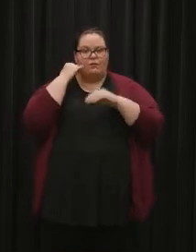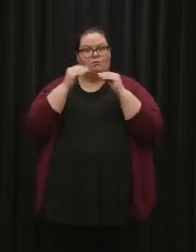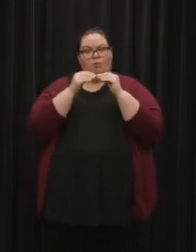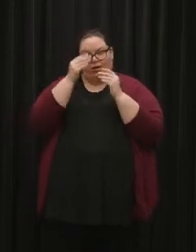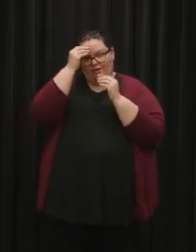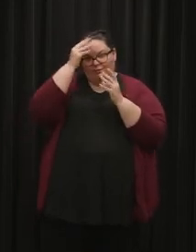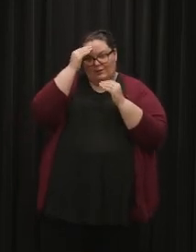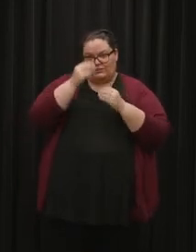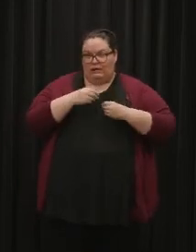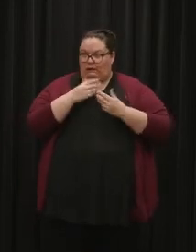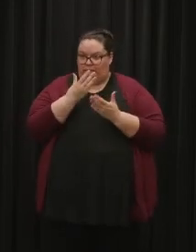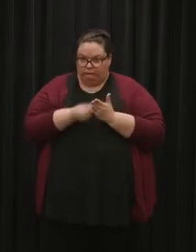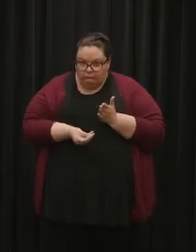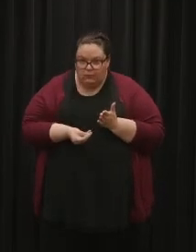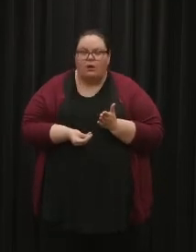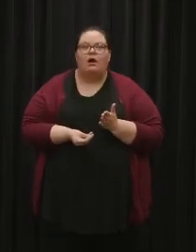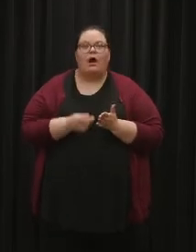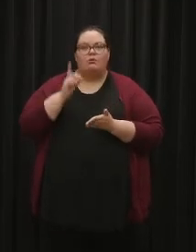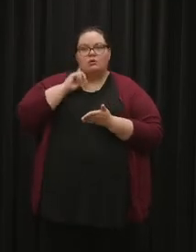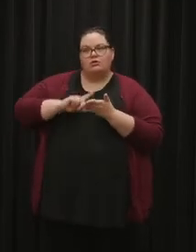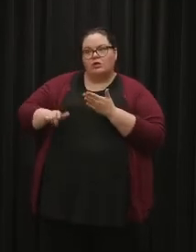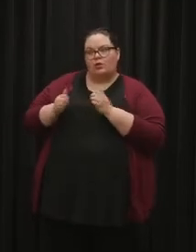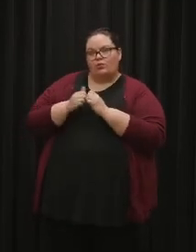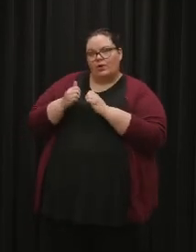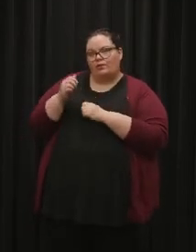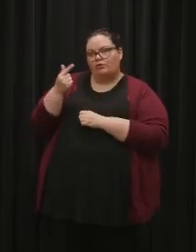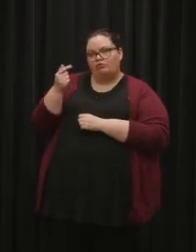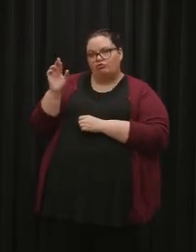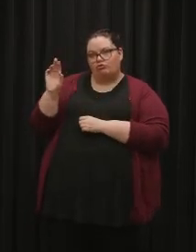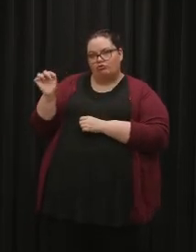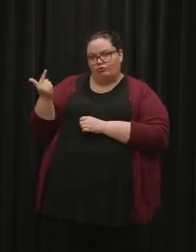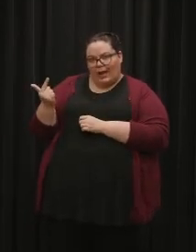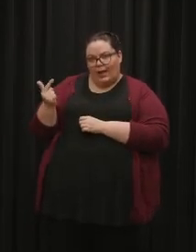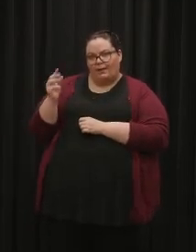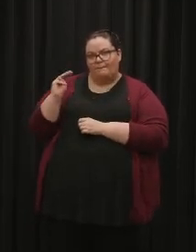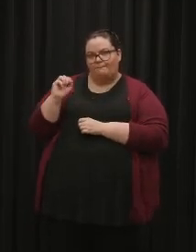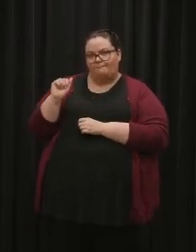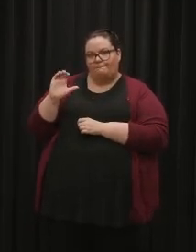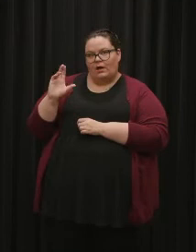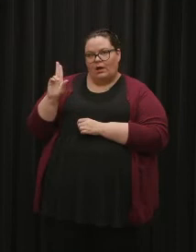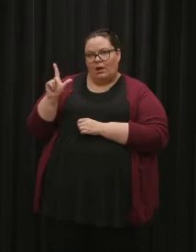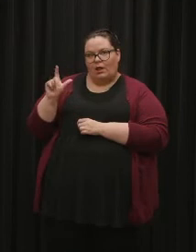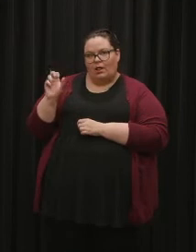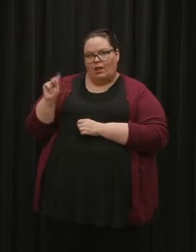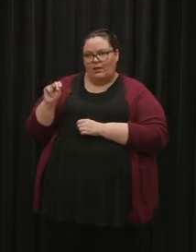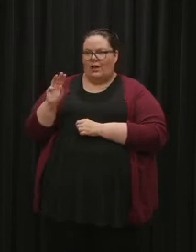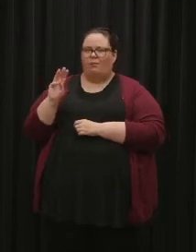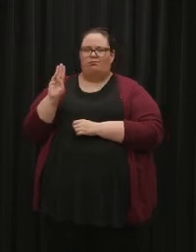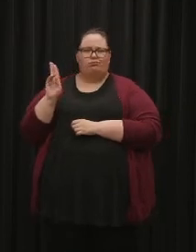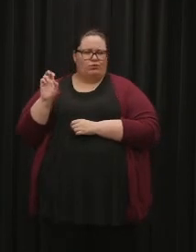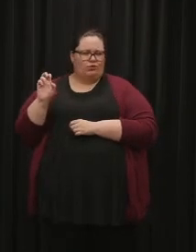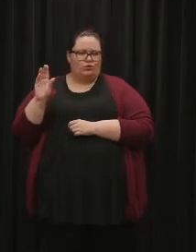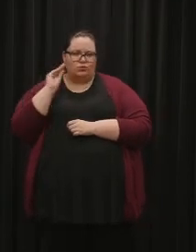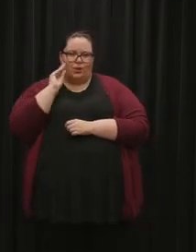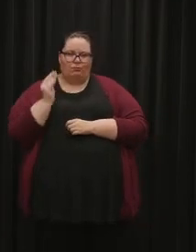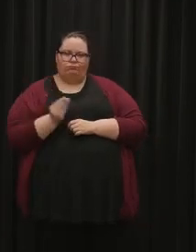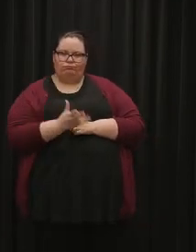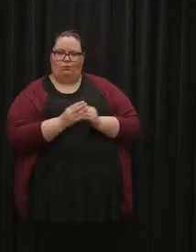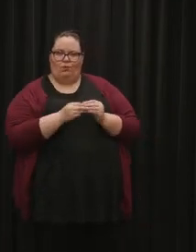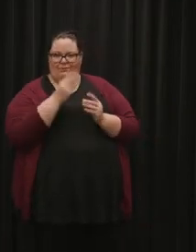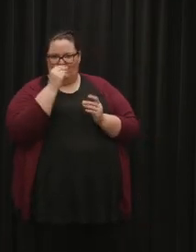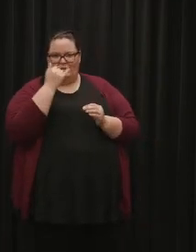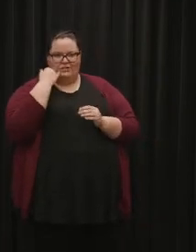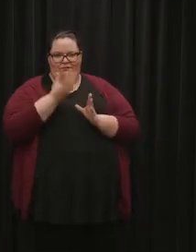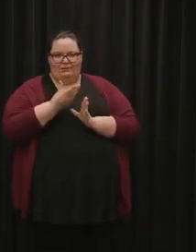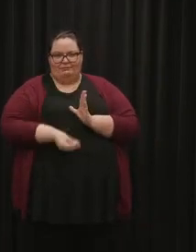details on that I'm missing, I will check with my colleague Greg McCallum, and Bruce can help you relay any extra details that I may have left